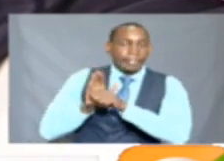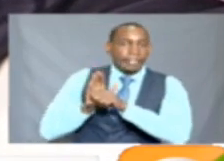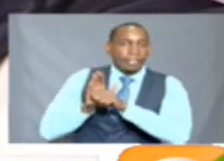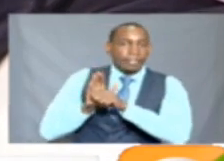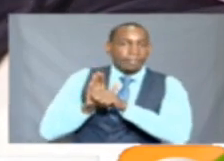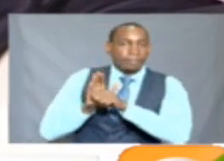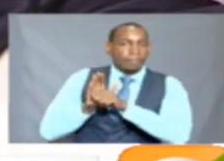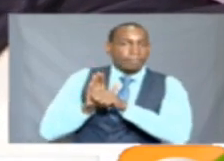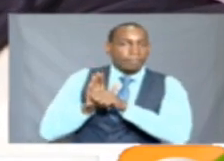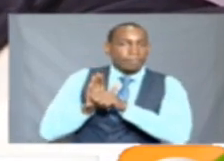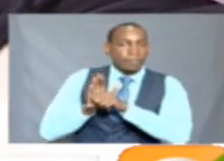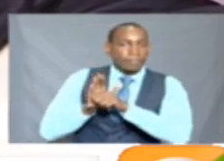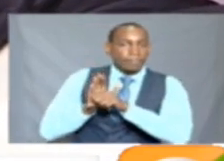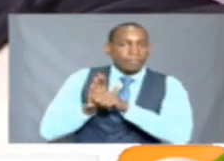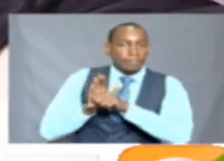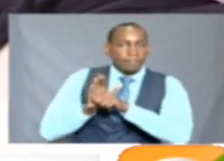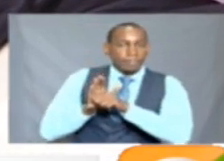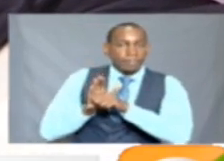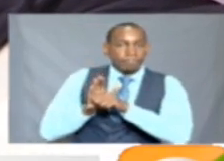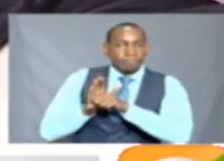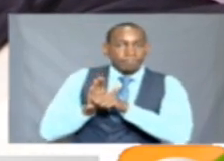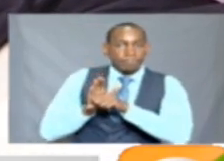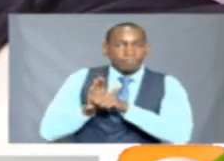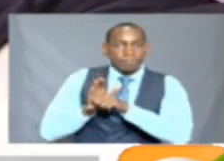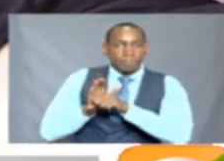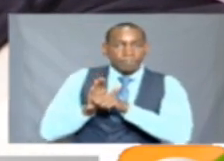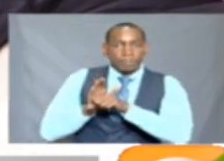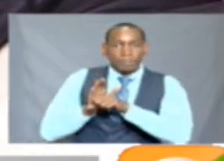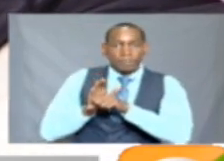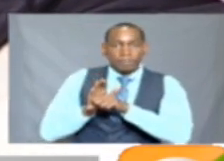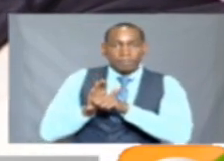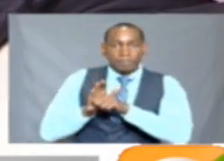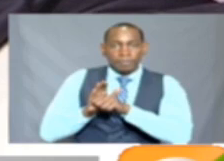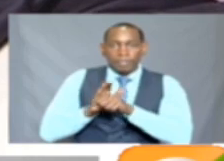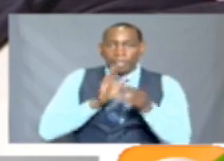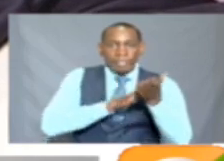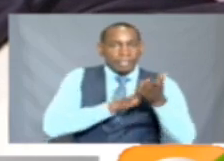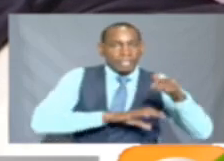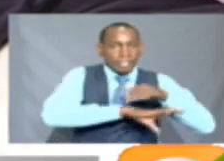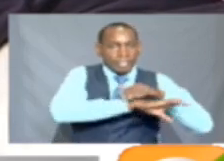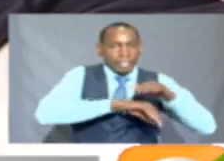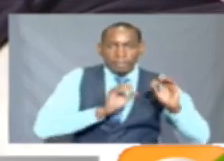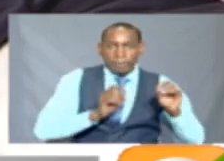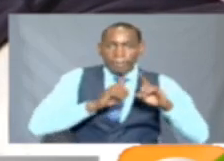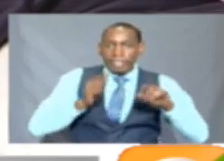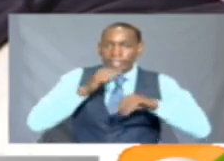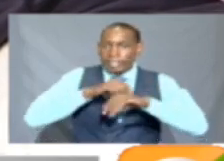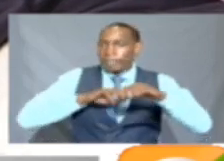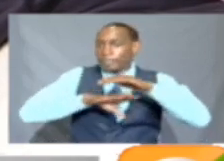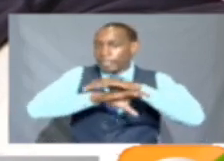And even when, I'm not justifying, the stealing. Yeah. But even when they do it,